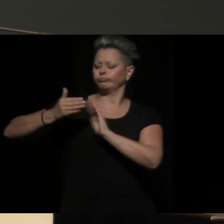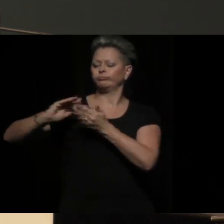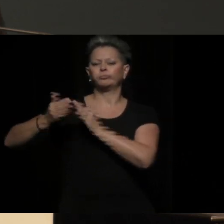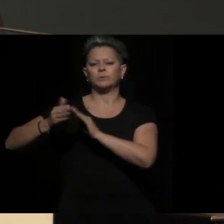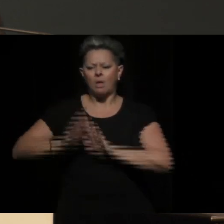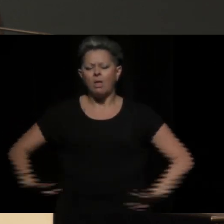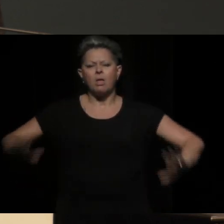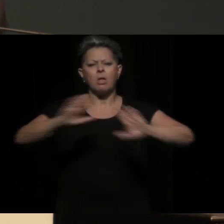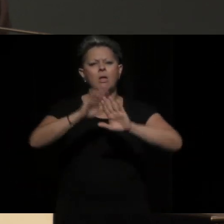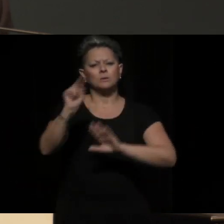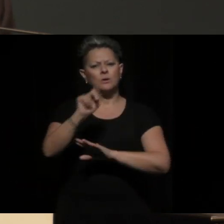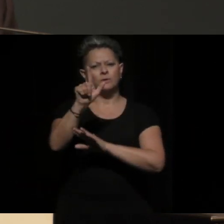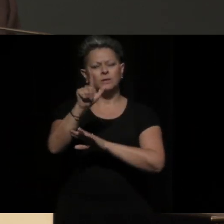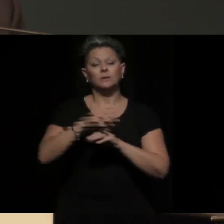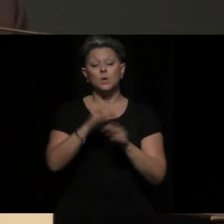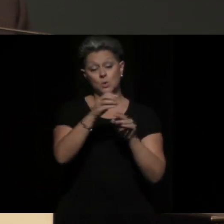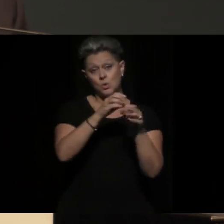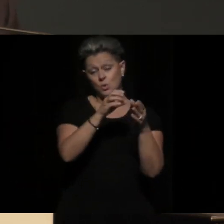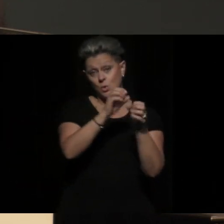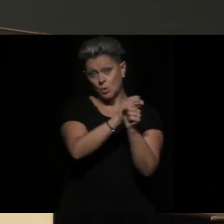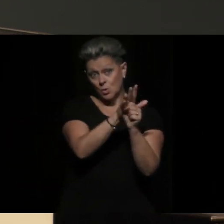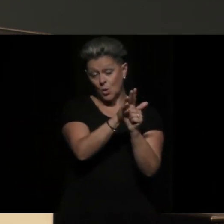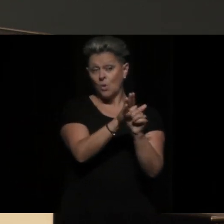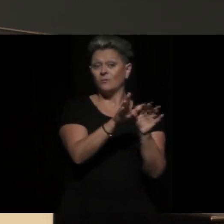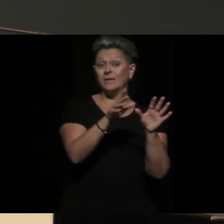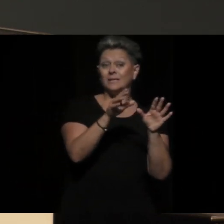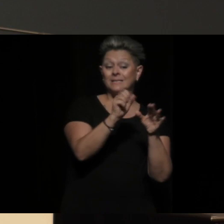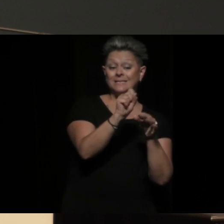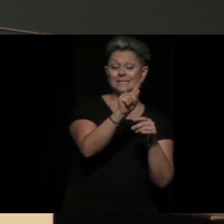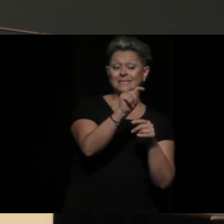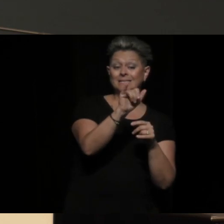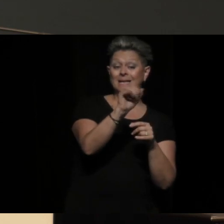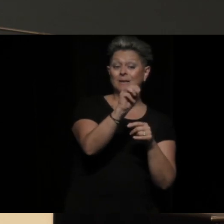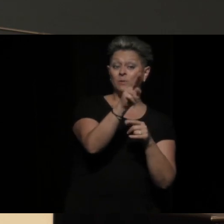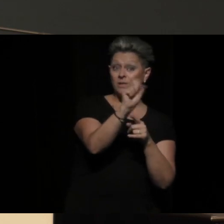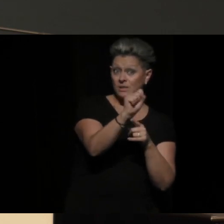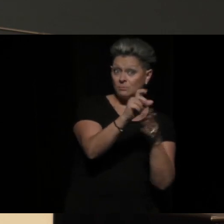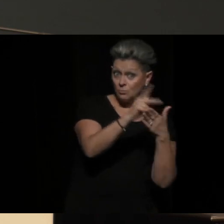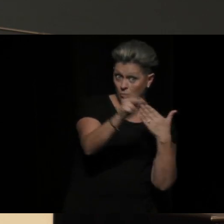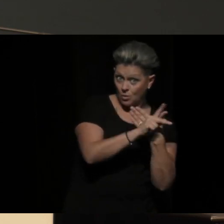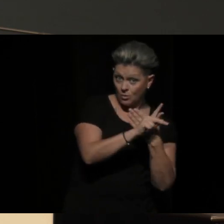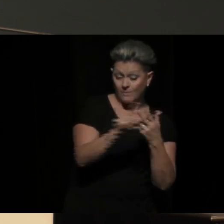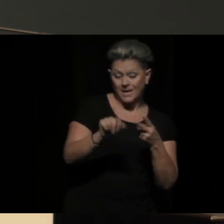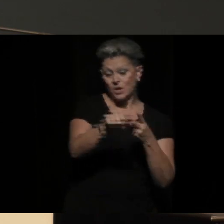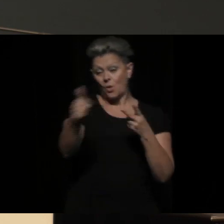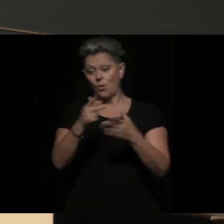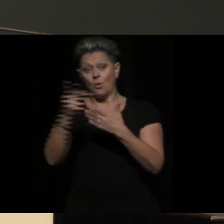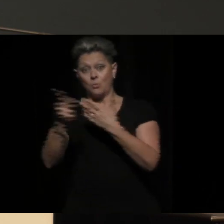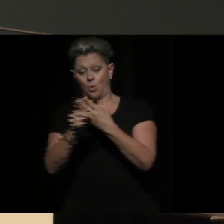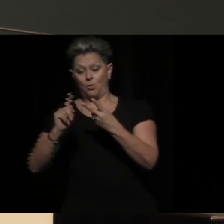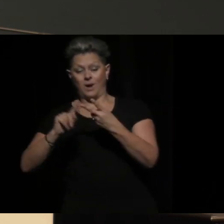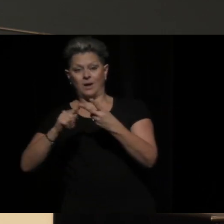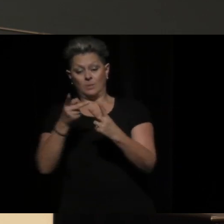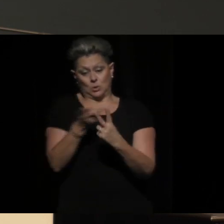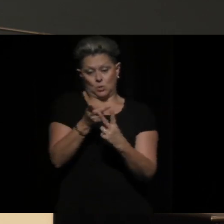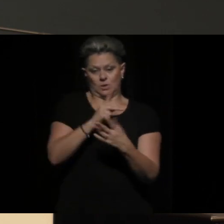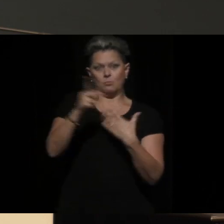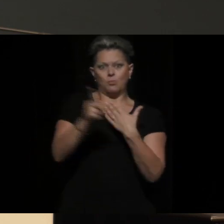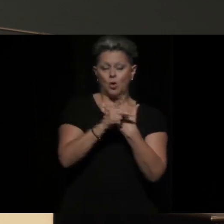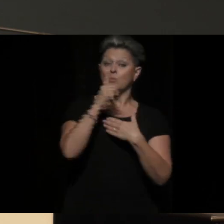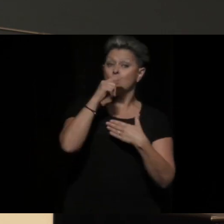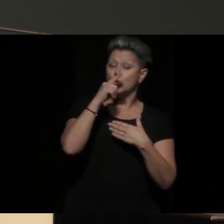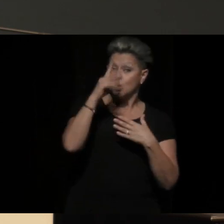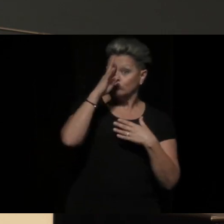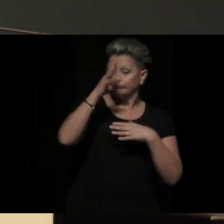the COVID-19 Stimulus Program and the COVID-19 Arenas and Pools Fund. Both of these were